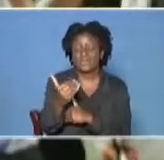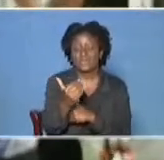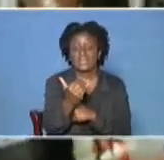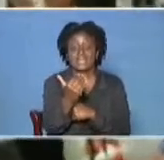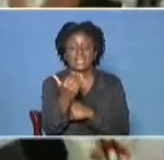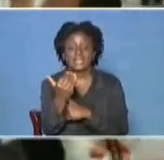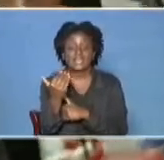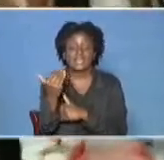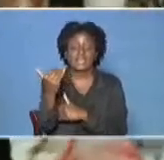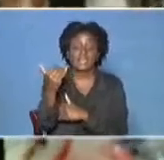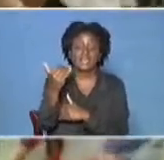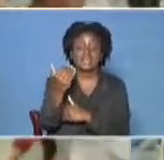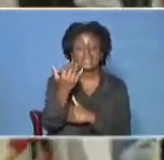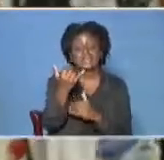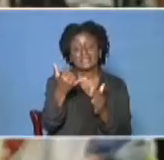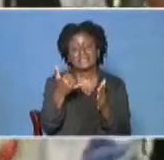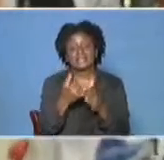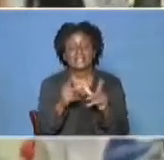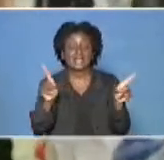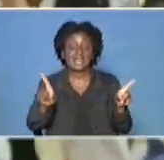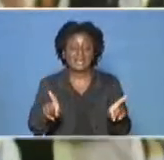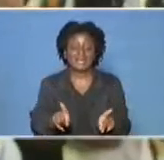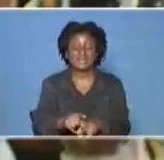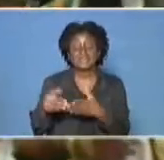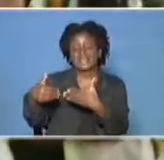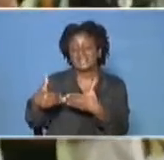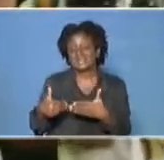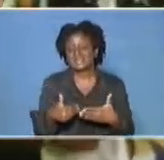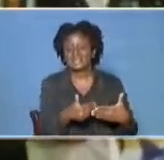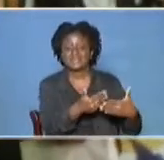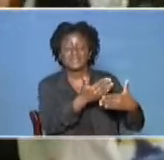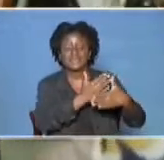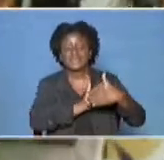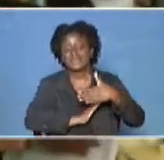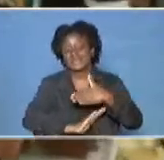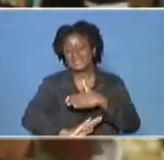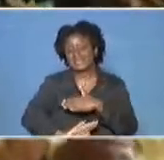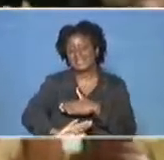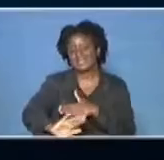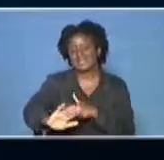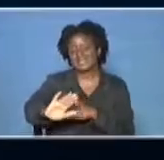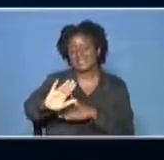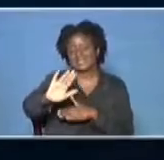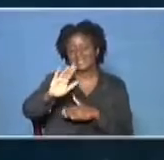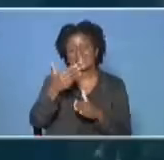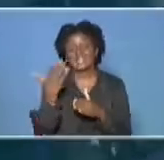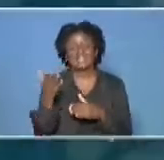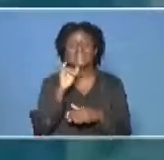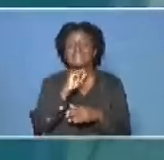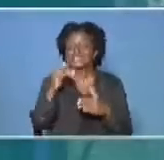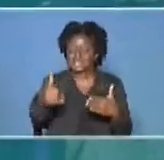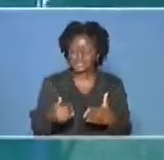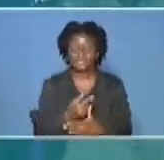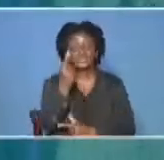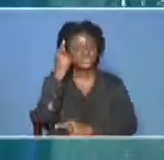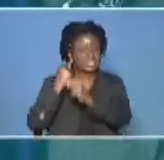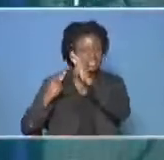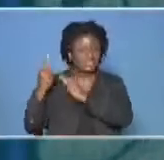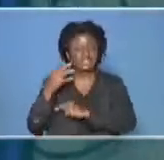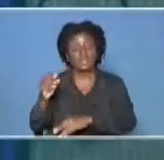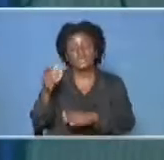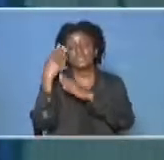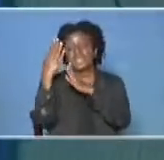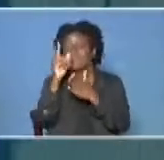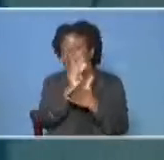morning is like a baby born in. Now there is a new generation of Bahamian